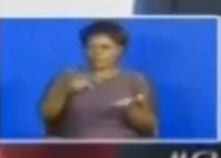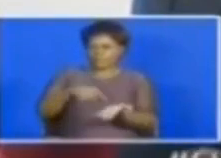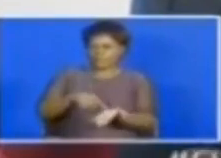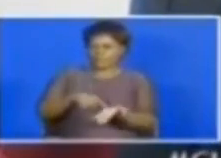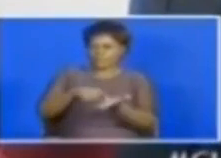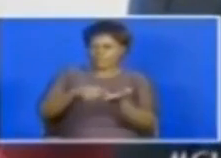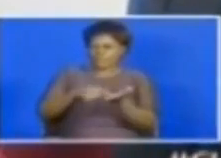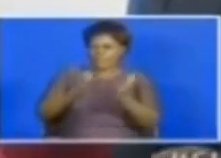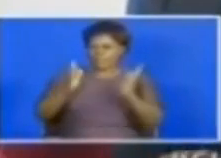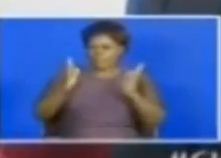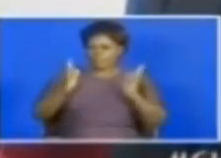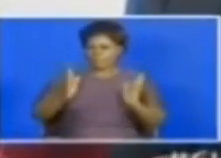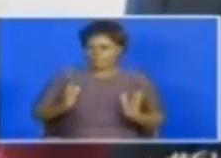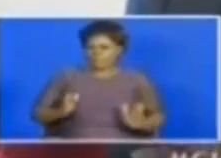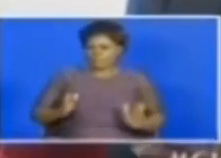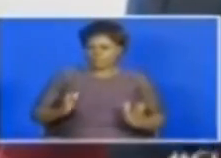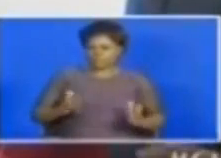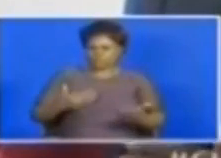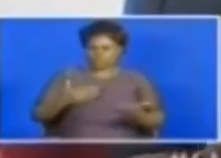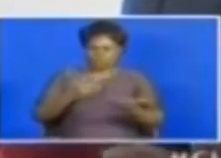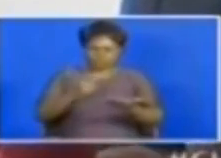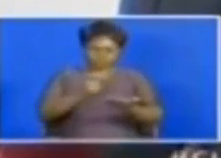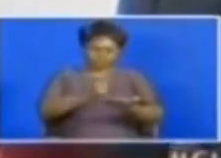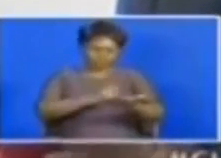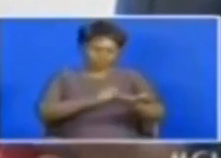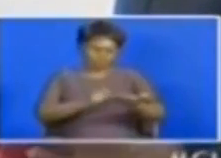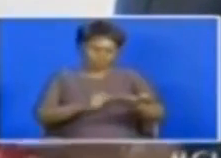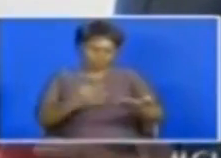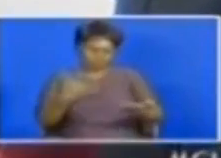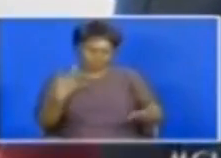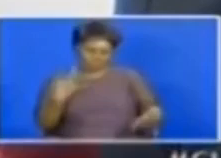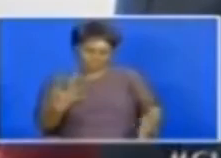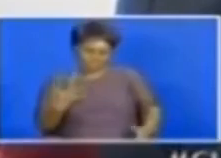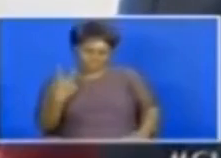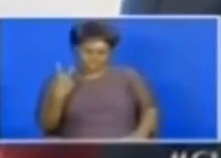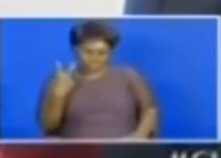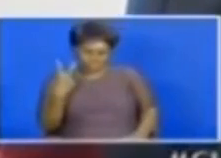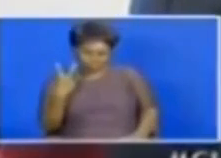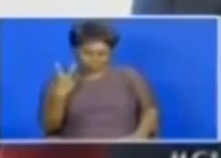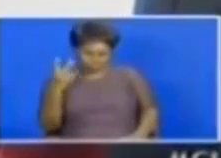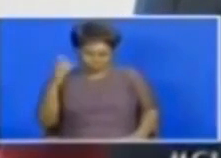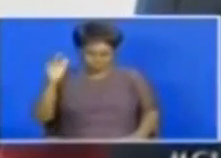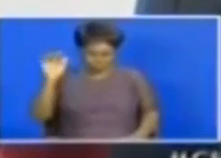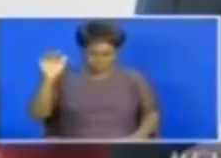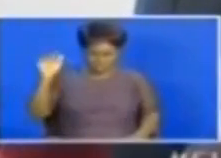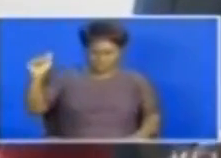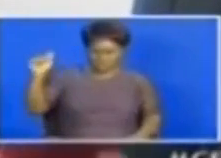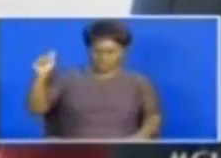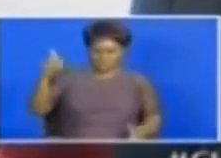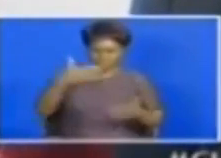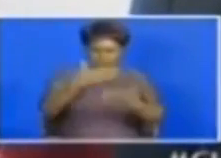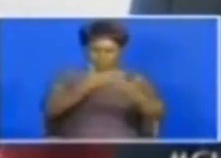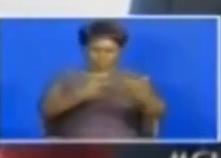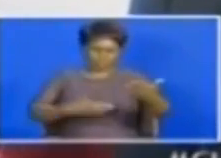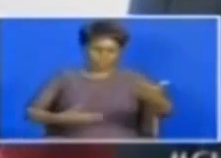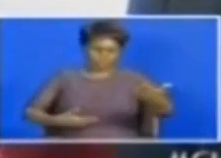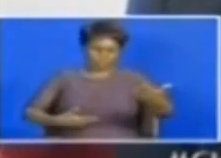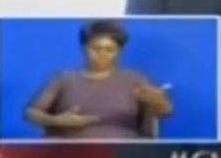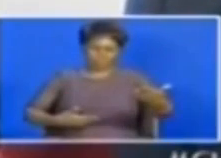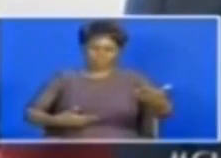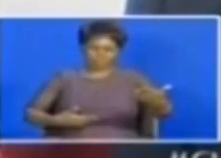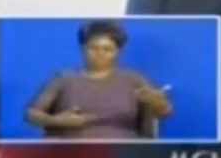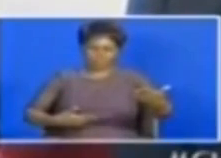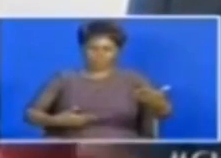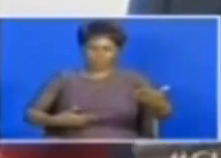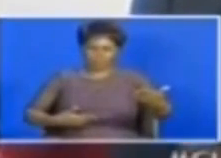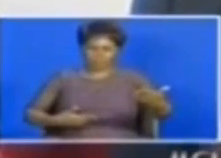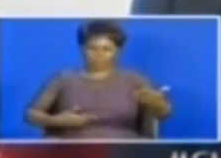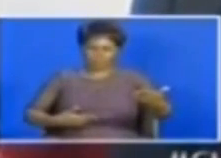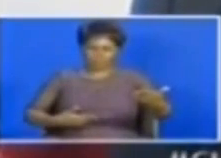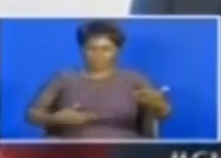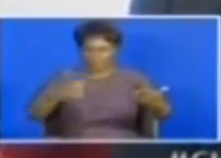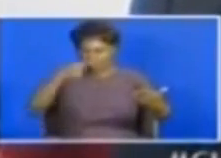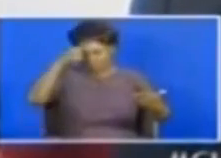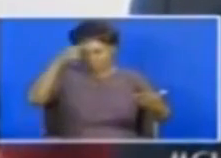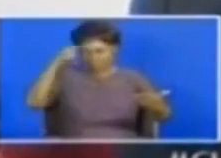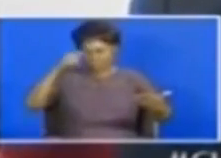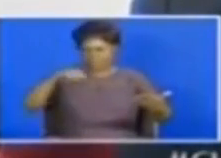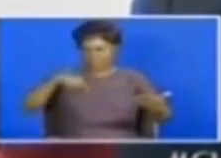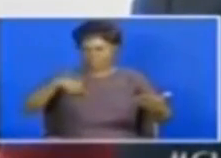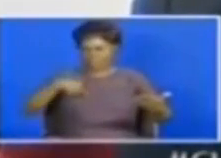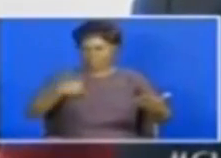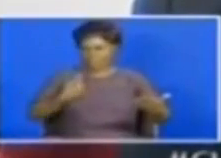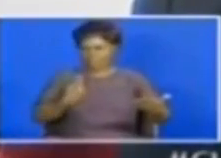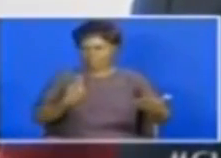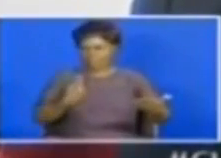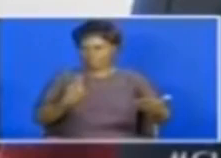insisting that the person fills the Form 32A, mm-hmm. which is the complementary mechanism of being identified. Because for us,